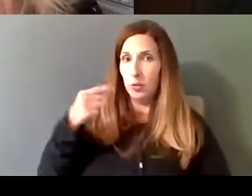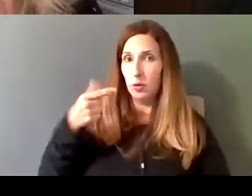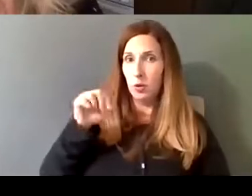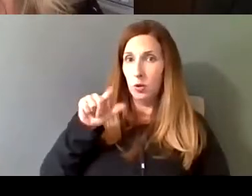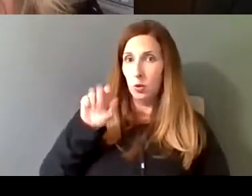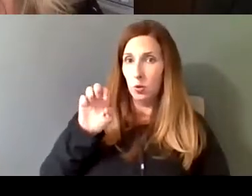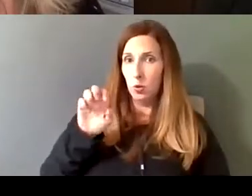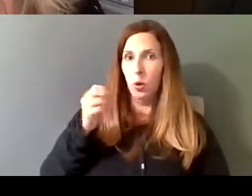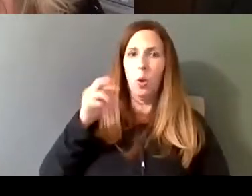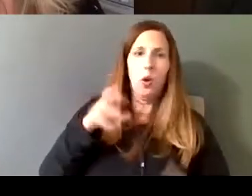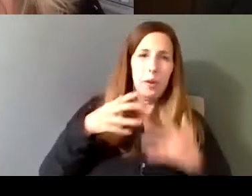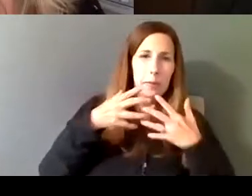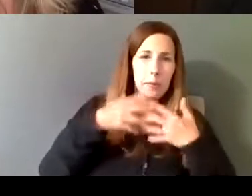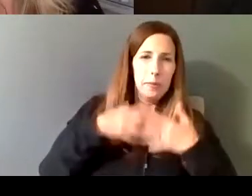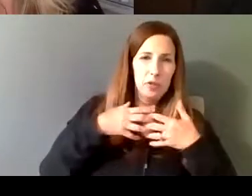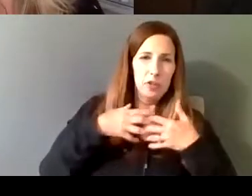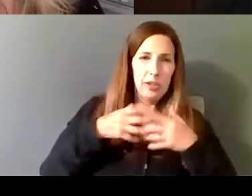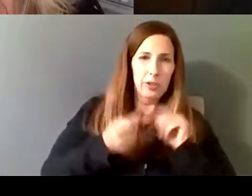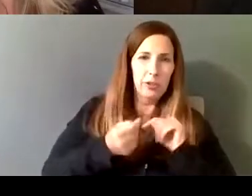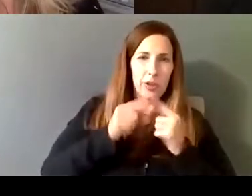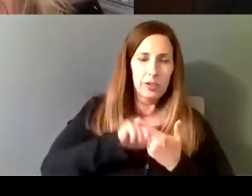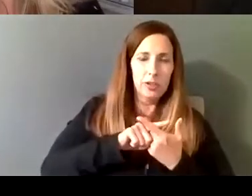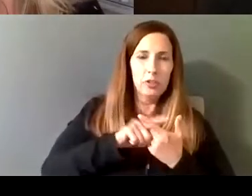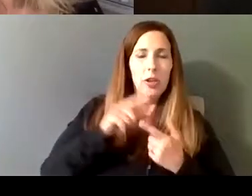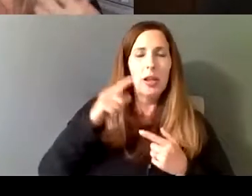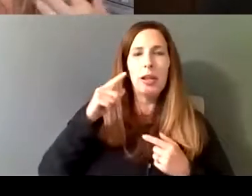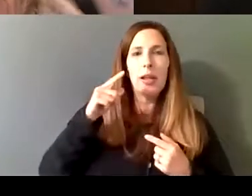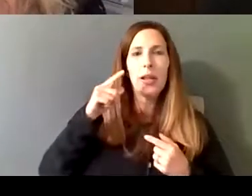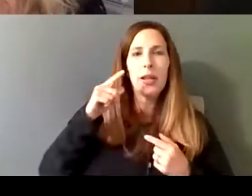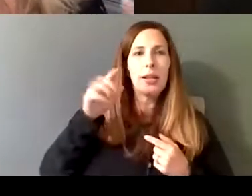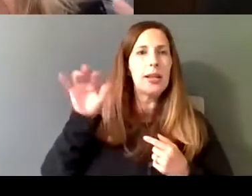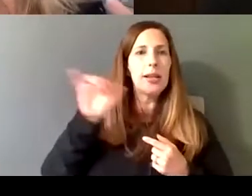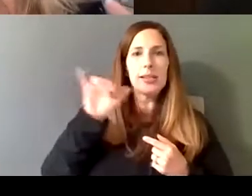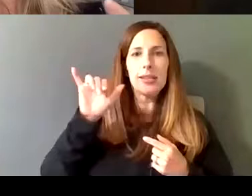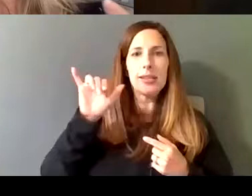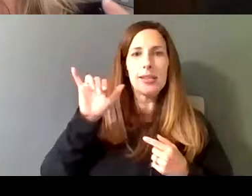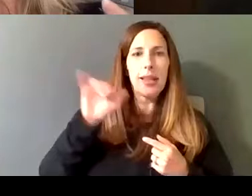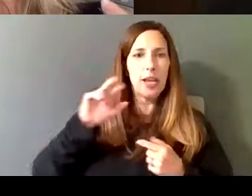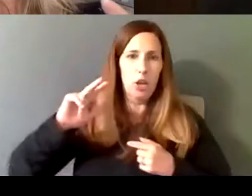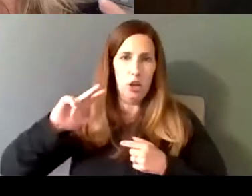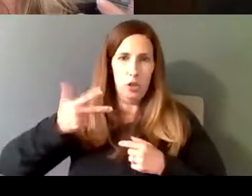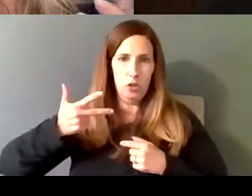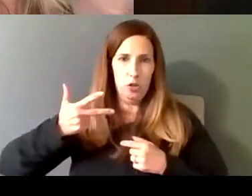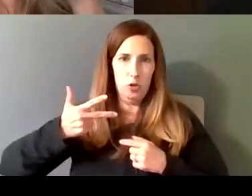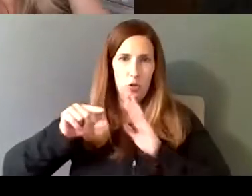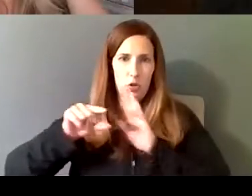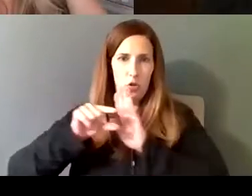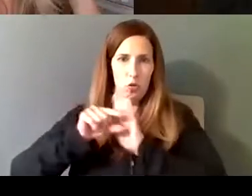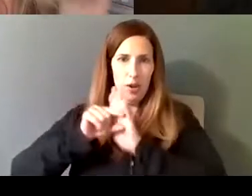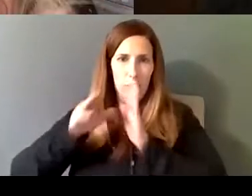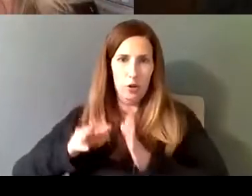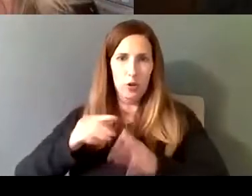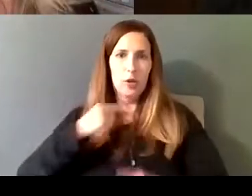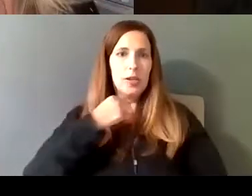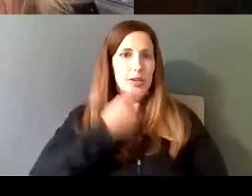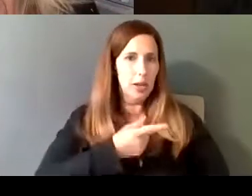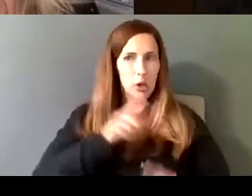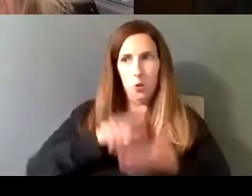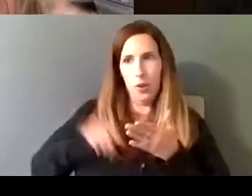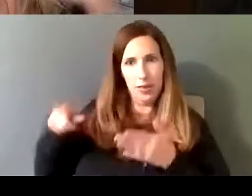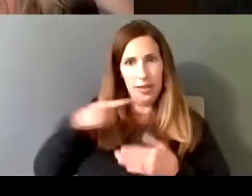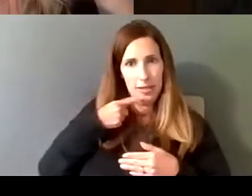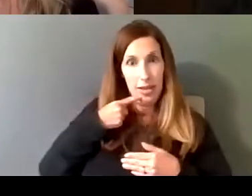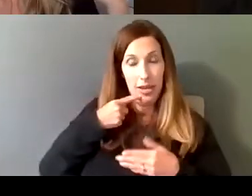machine translation. Think of it as the equivalent of a third grader telling you what someone is saying, right? So the language that they're going to give